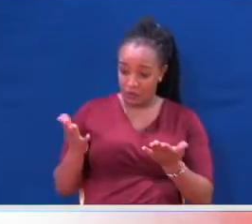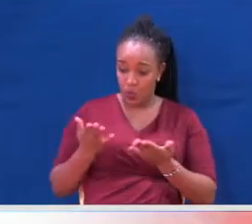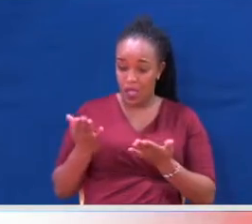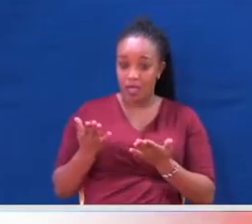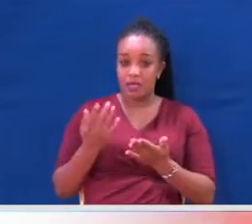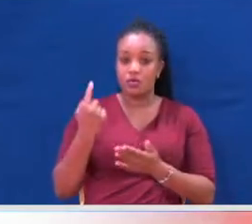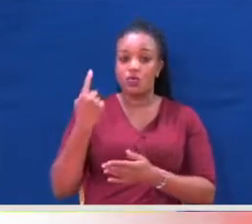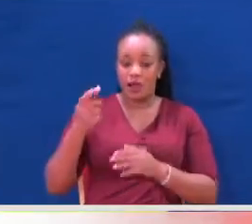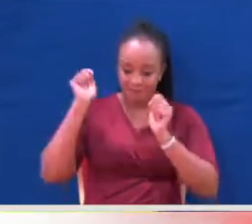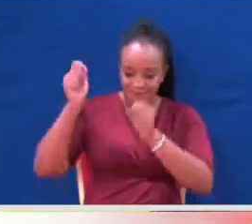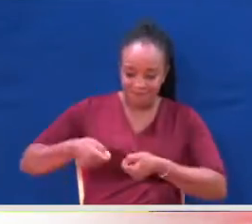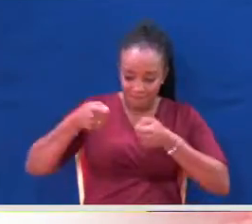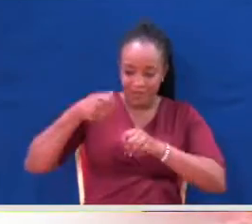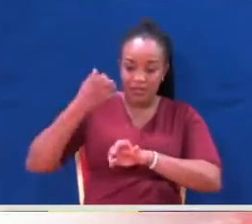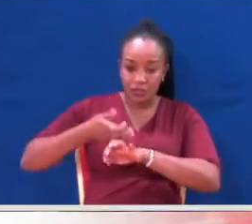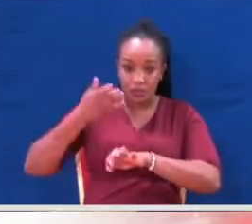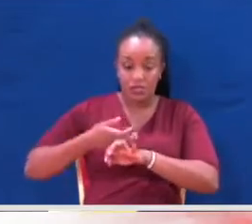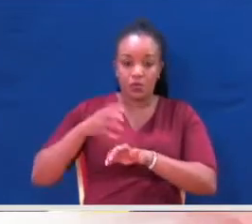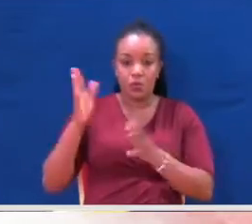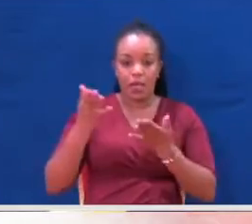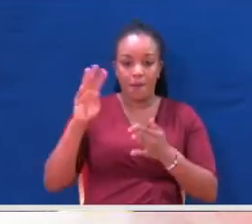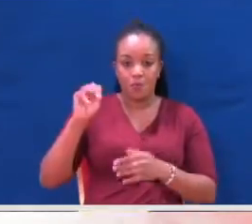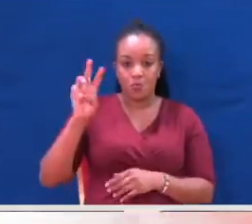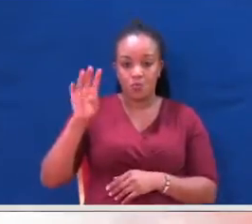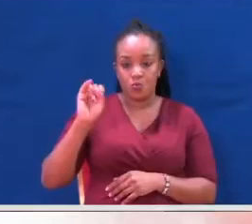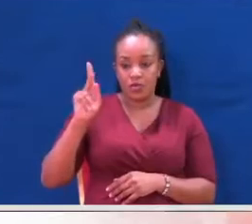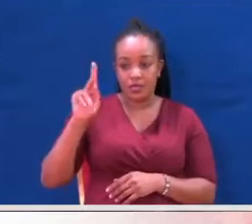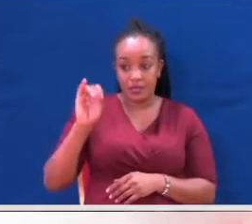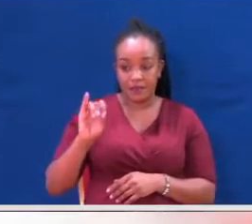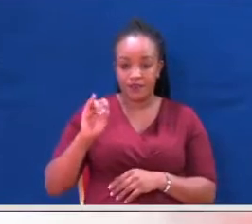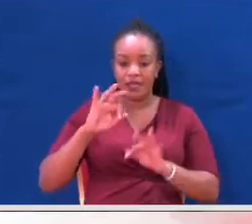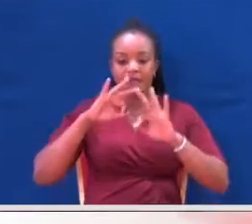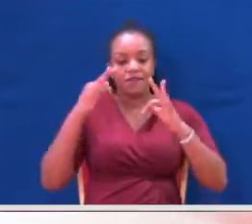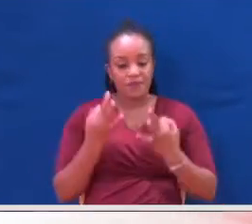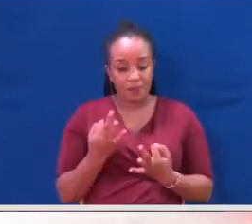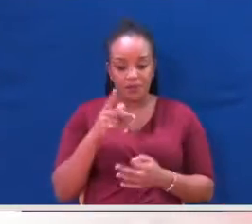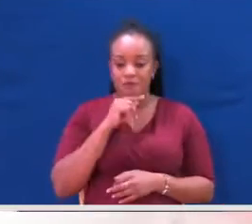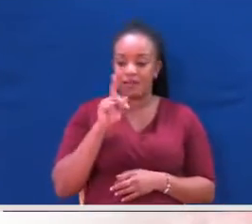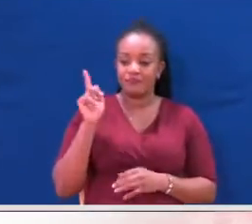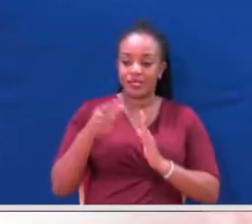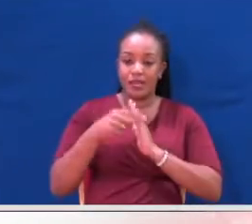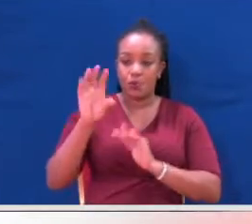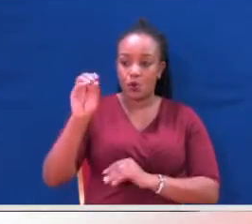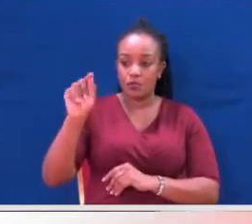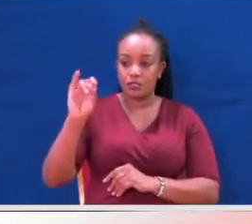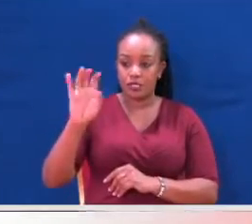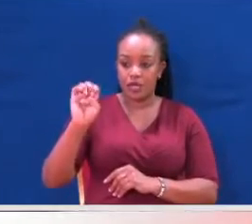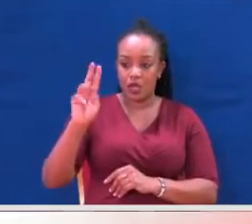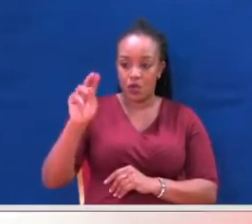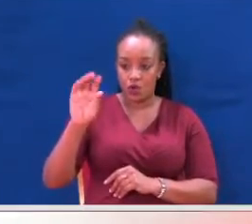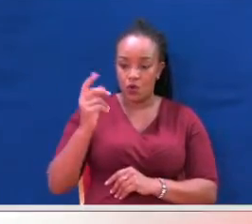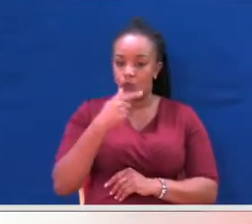Mwiki. The family of Corporal Joseph Otieno, a 36-year-old GSU officer based at the